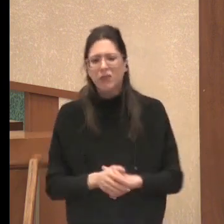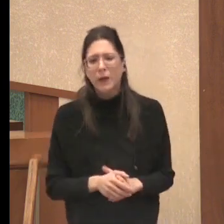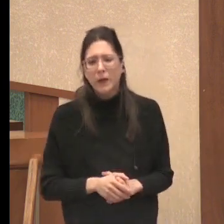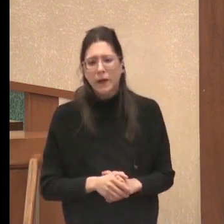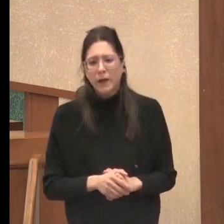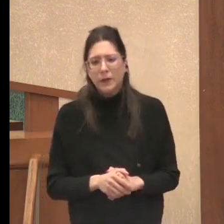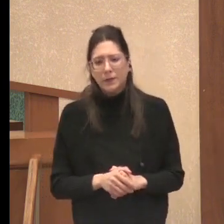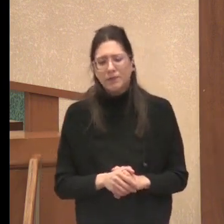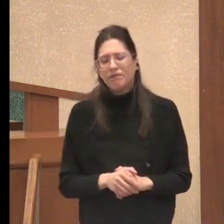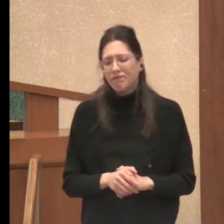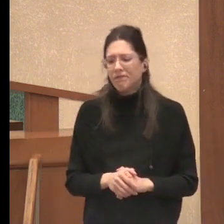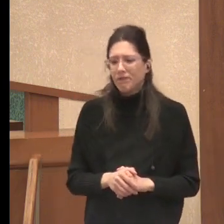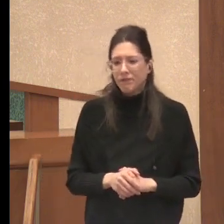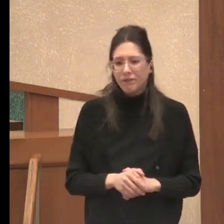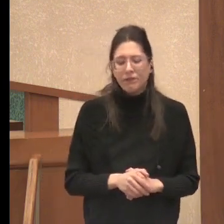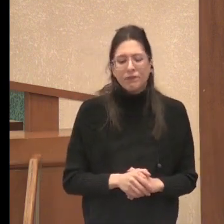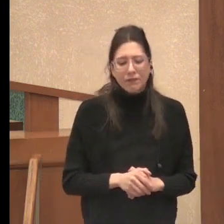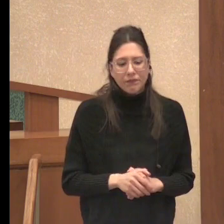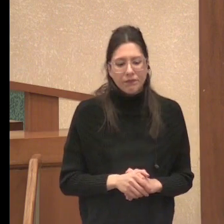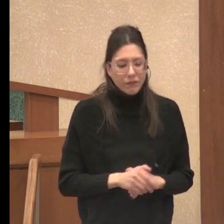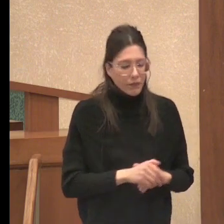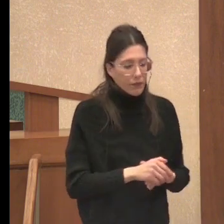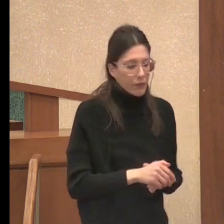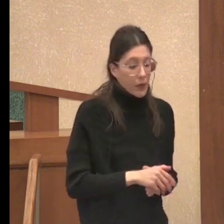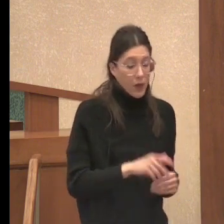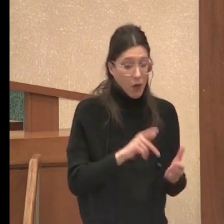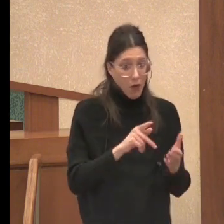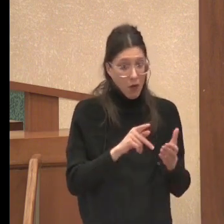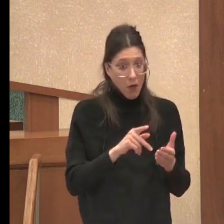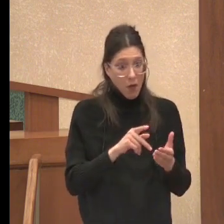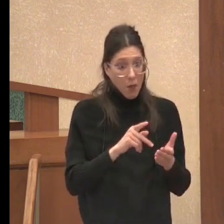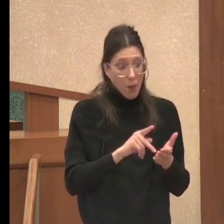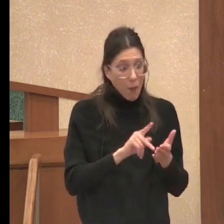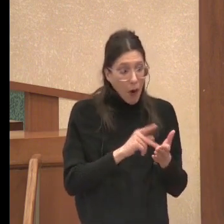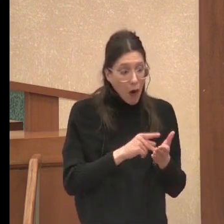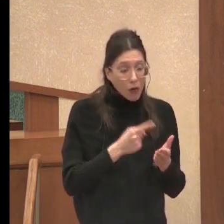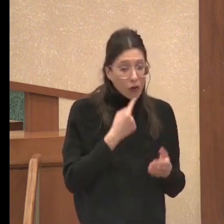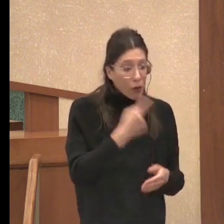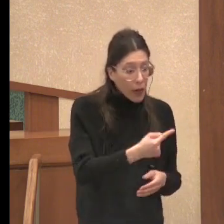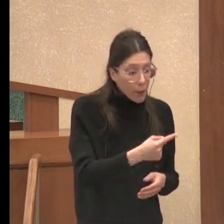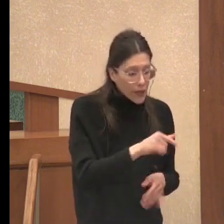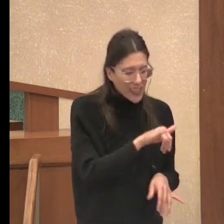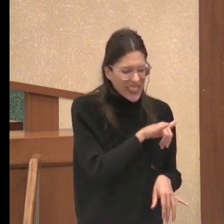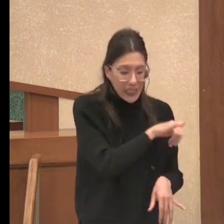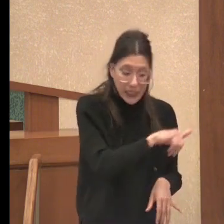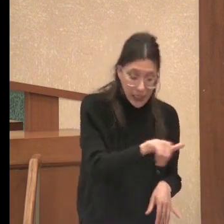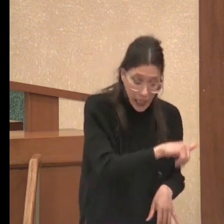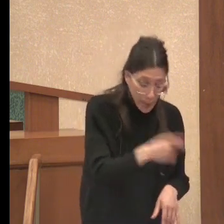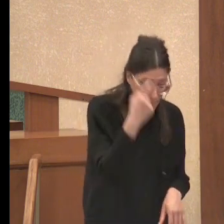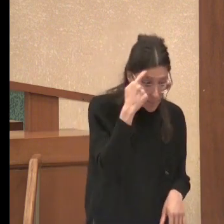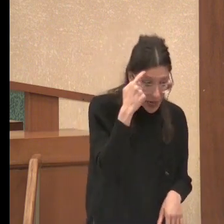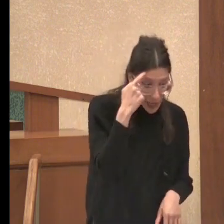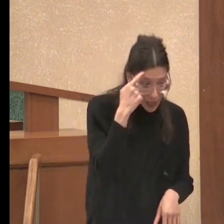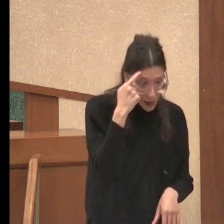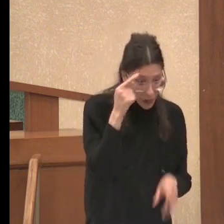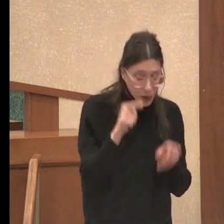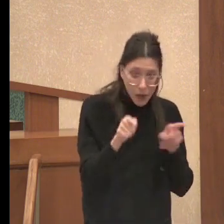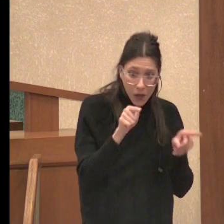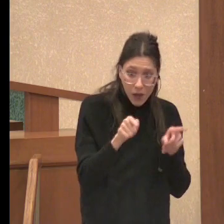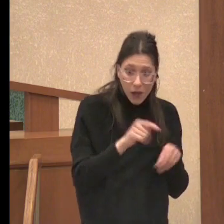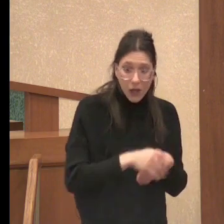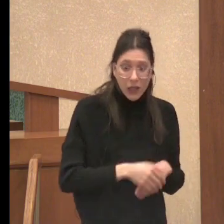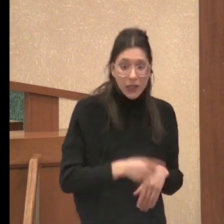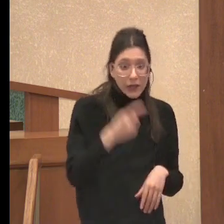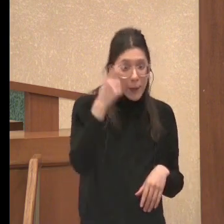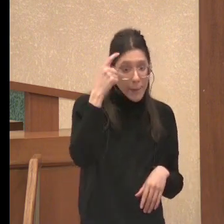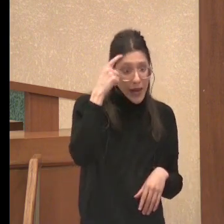in addressing these divisions, Paul told them to be of the same mind, that is, the mind